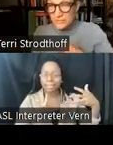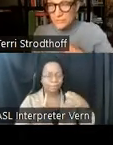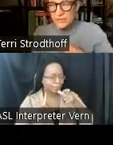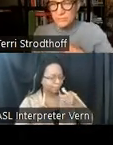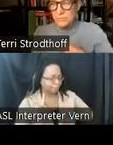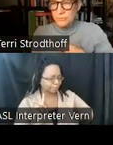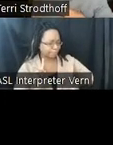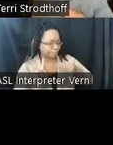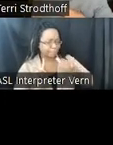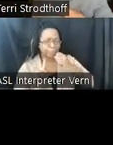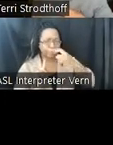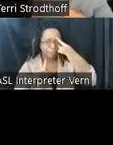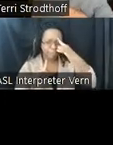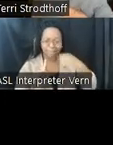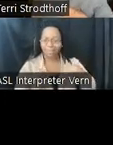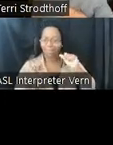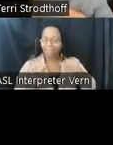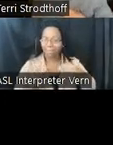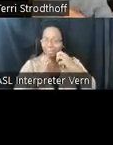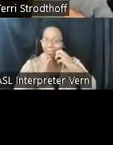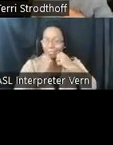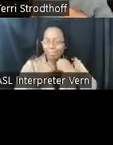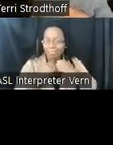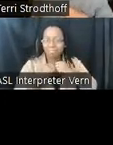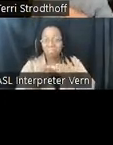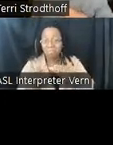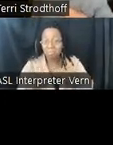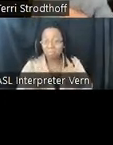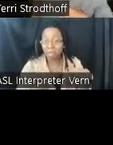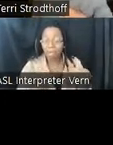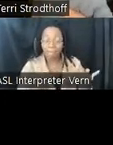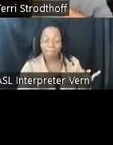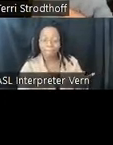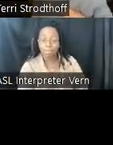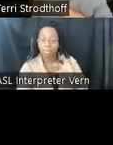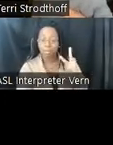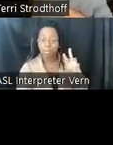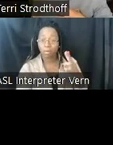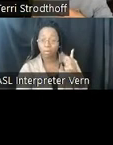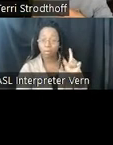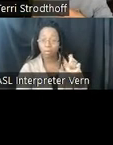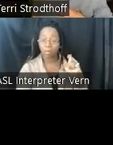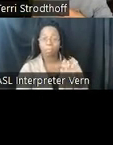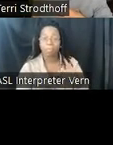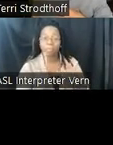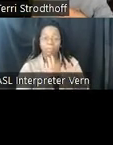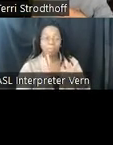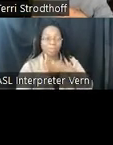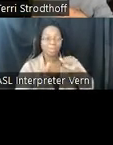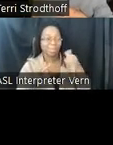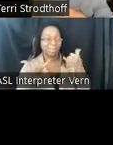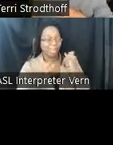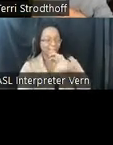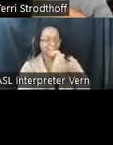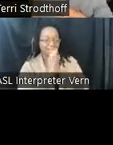loving, lovable, capable, worthy, whole. And we may act in ways out in the world that are very disconnected from the truth of who we are. Might